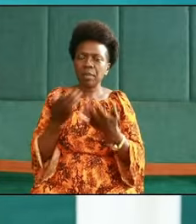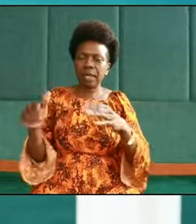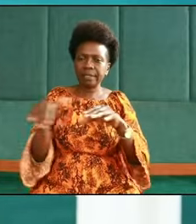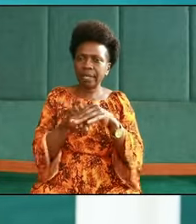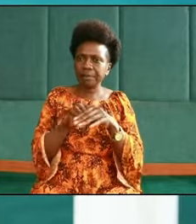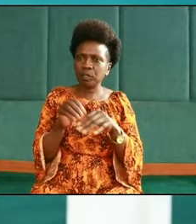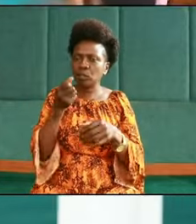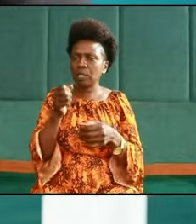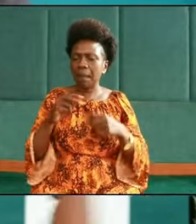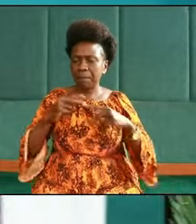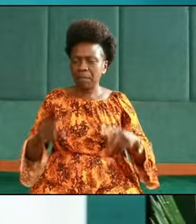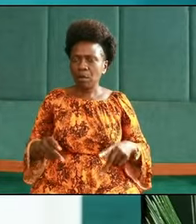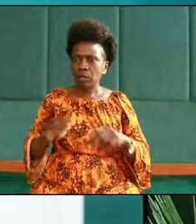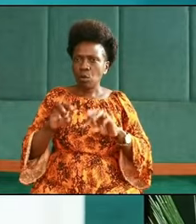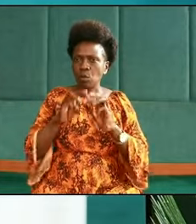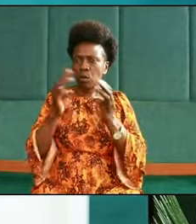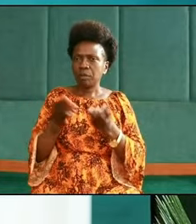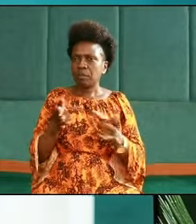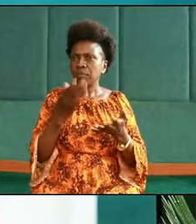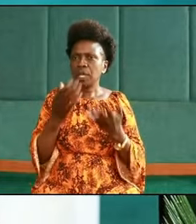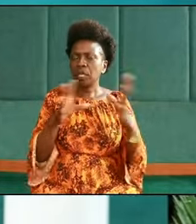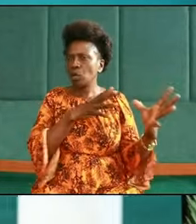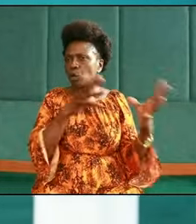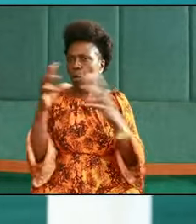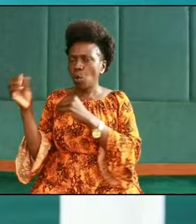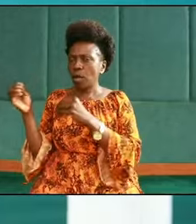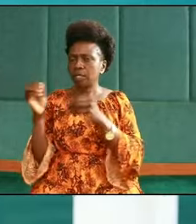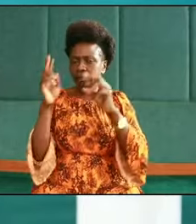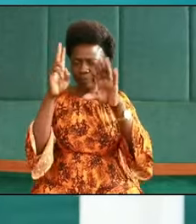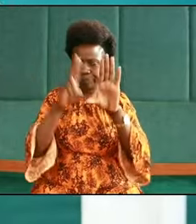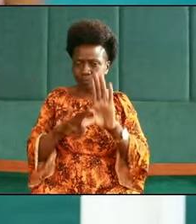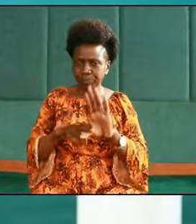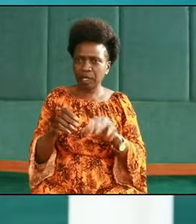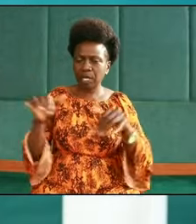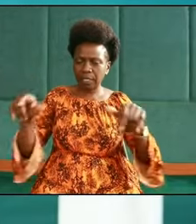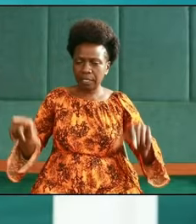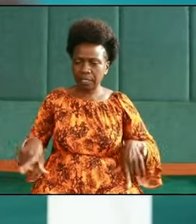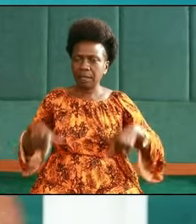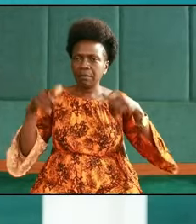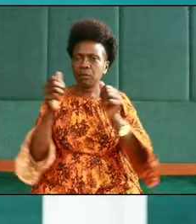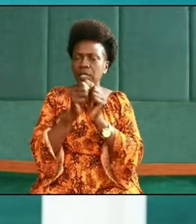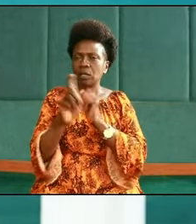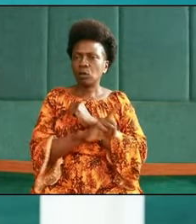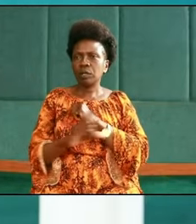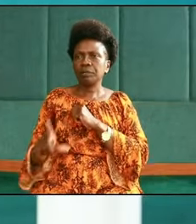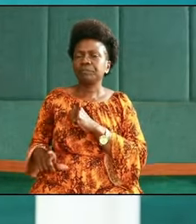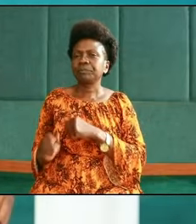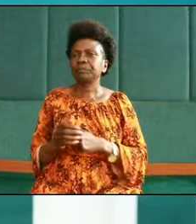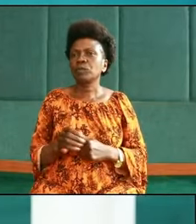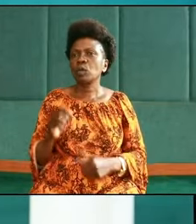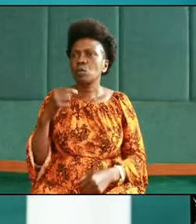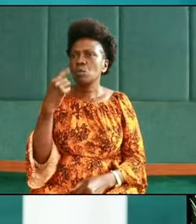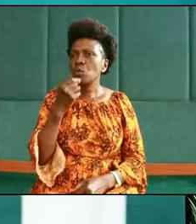so that a people of the Lord may go and sit and dwell with the Lord.